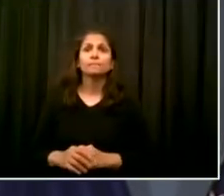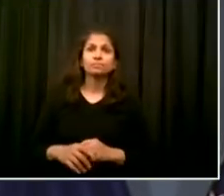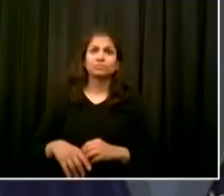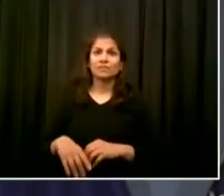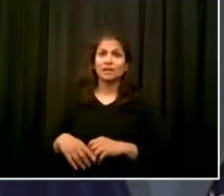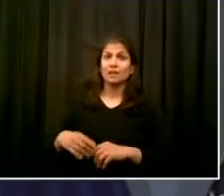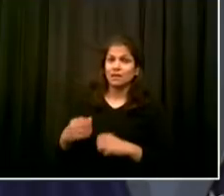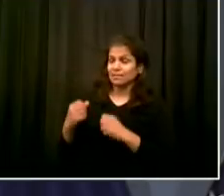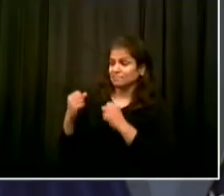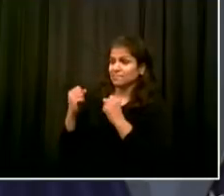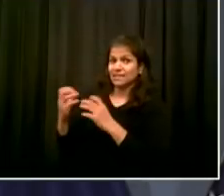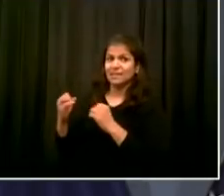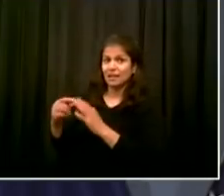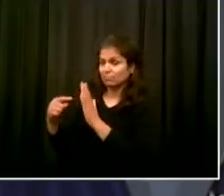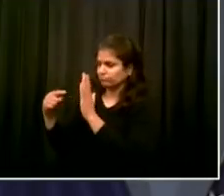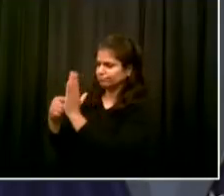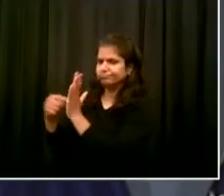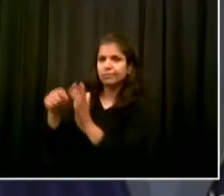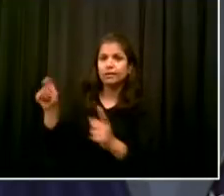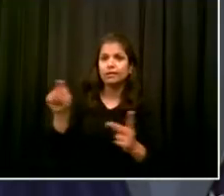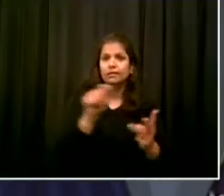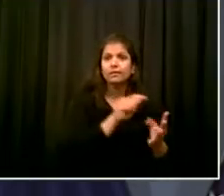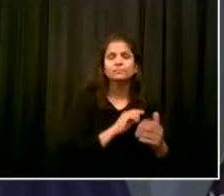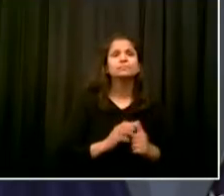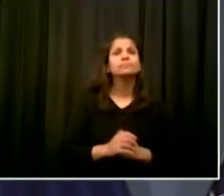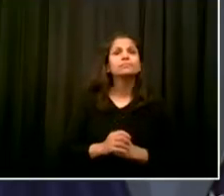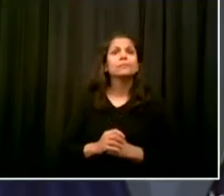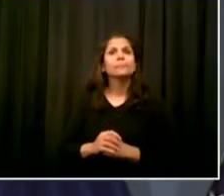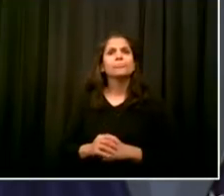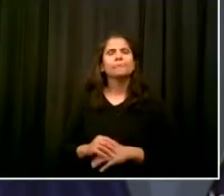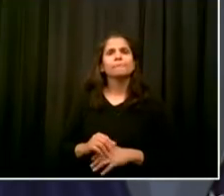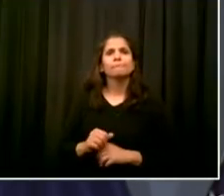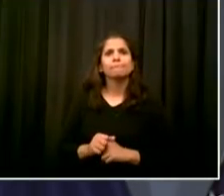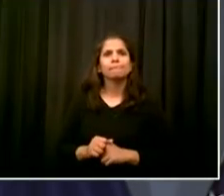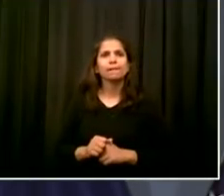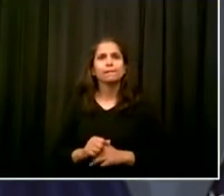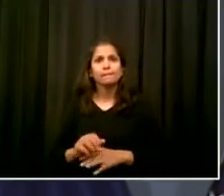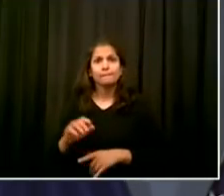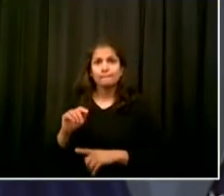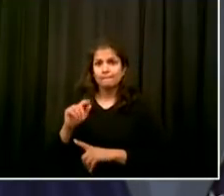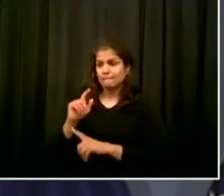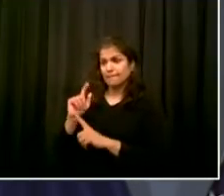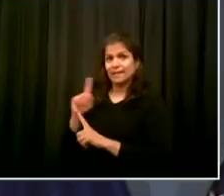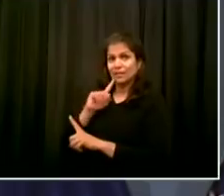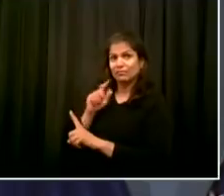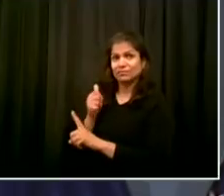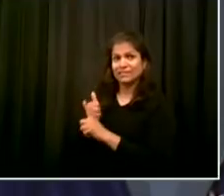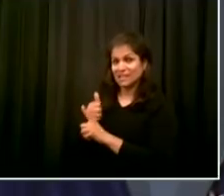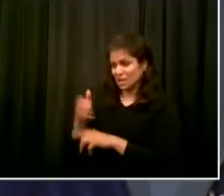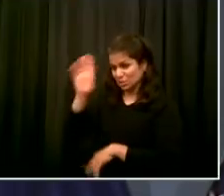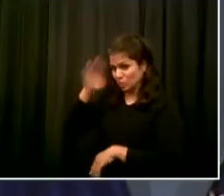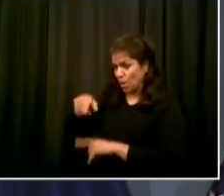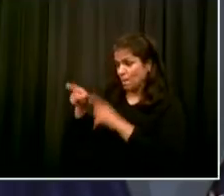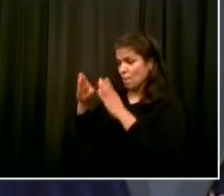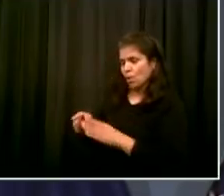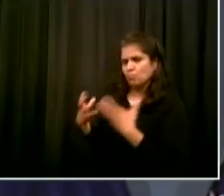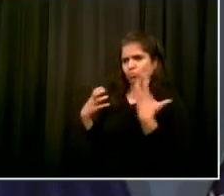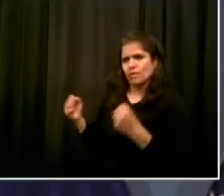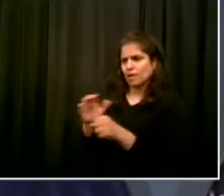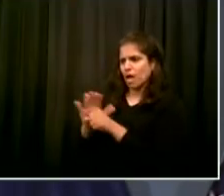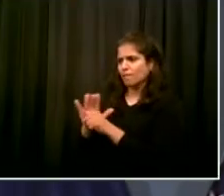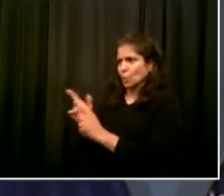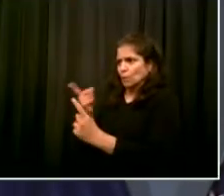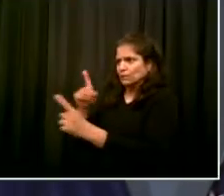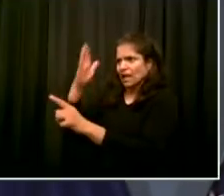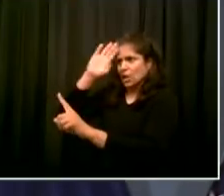the line. And we have to understand that level of sacrifice and commitment. So we're